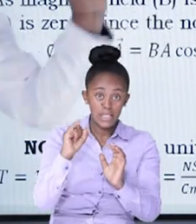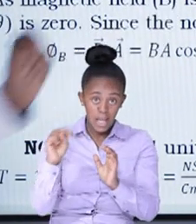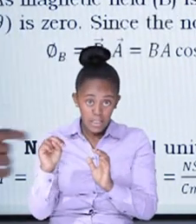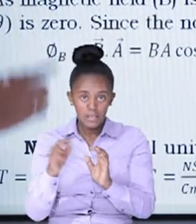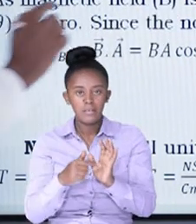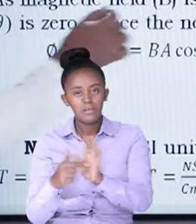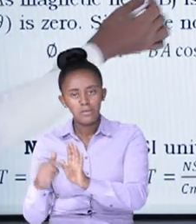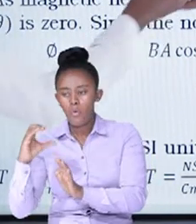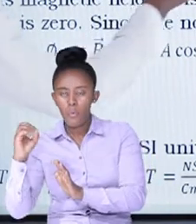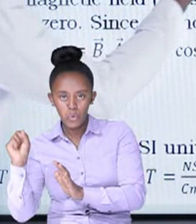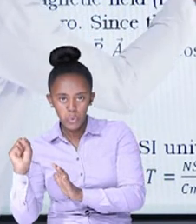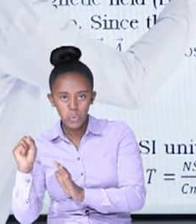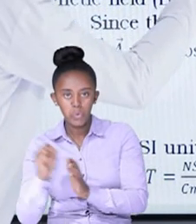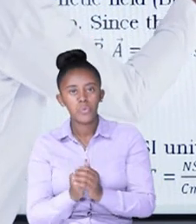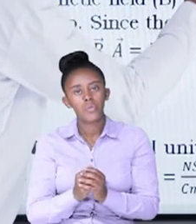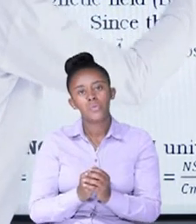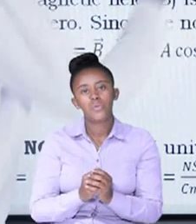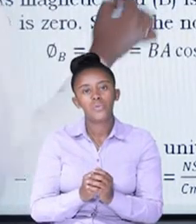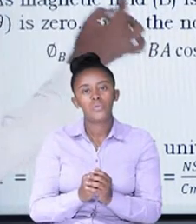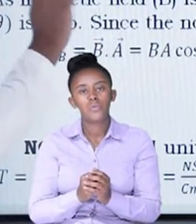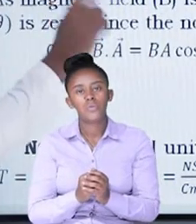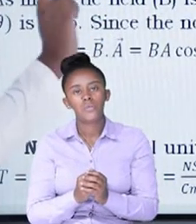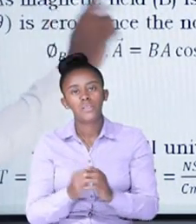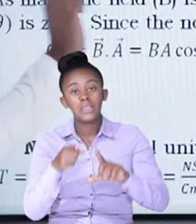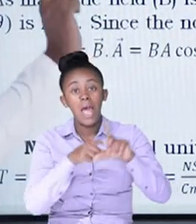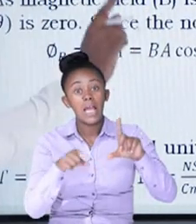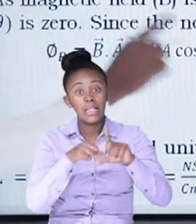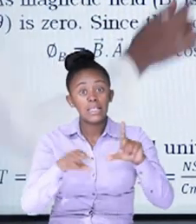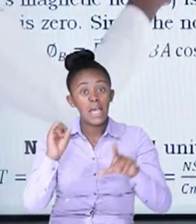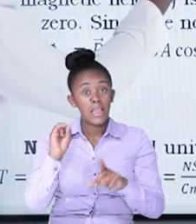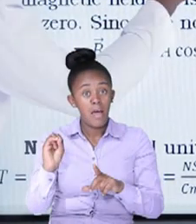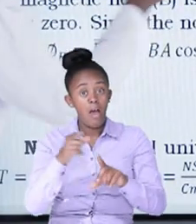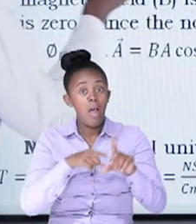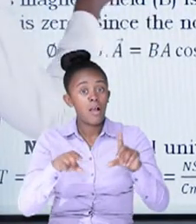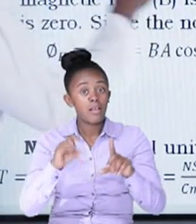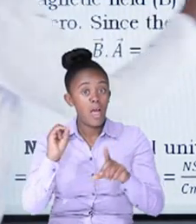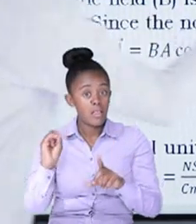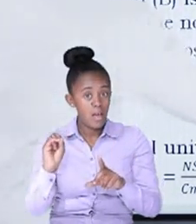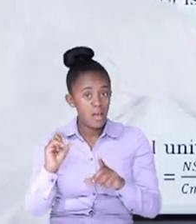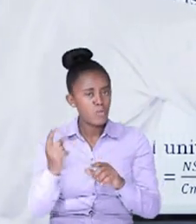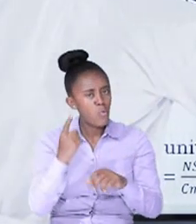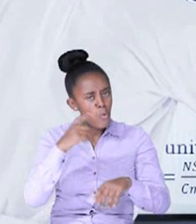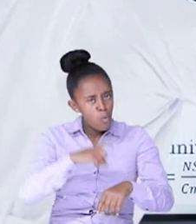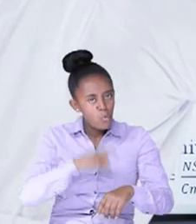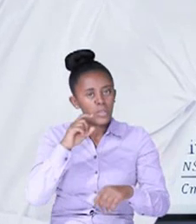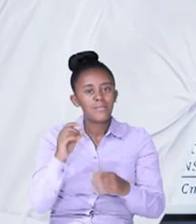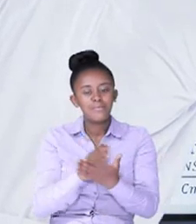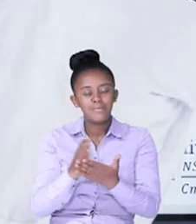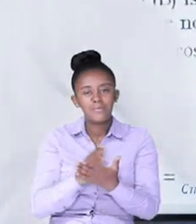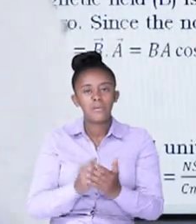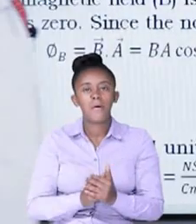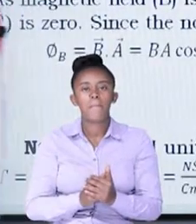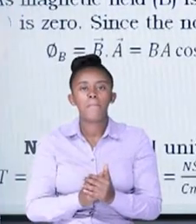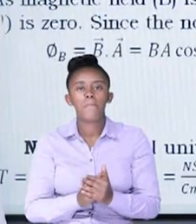cos. Cos tells us that the angle theta, this angle theta, is always the angle between the magnetic field